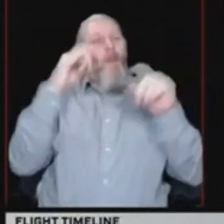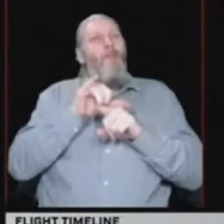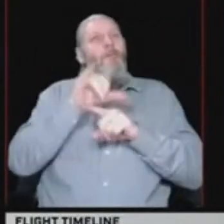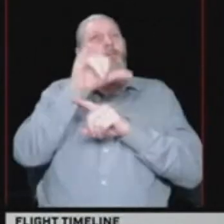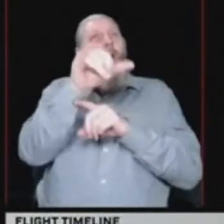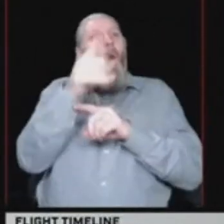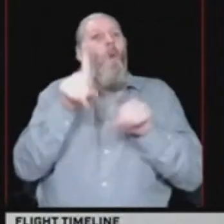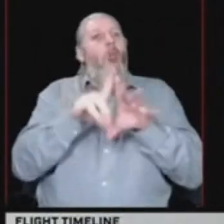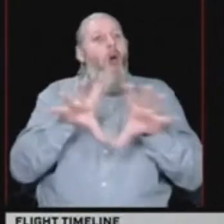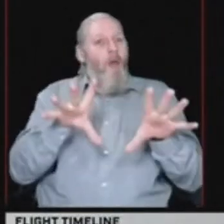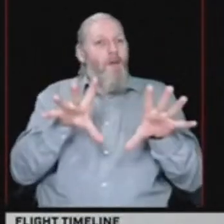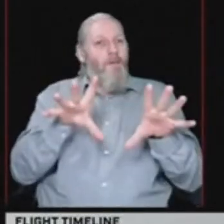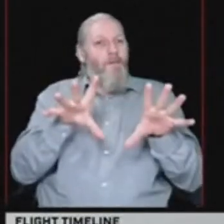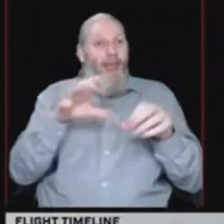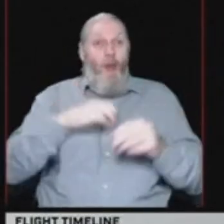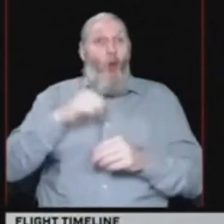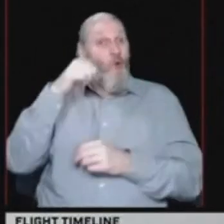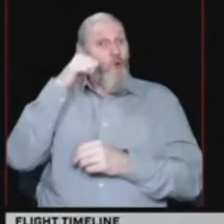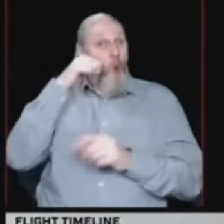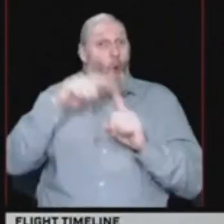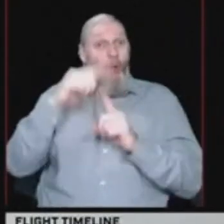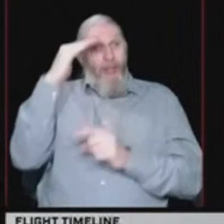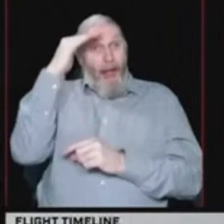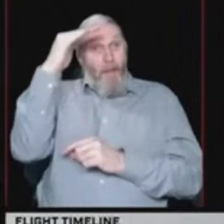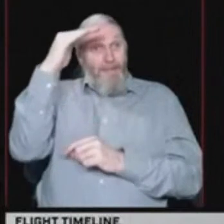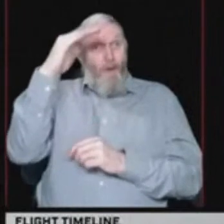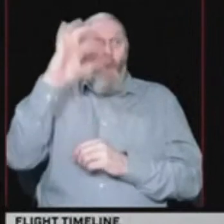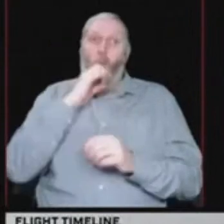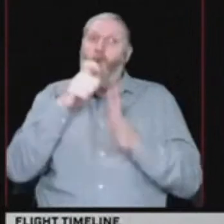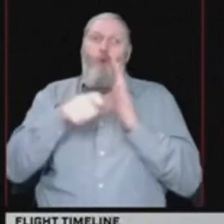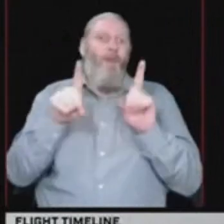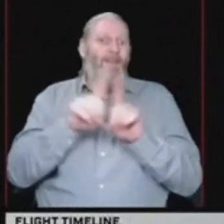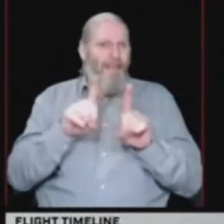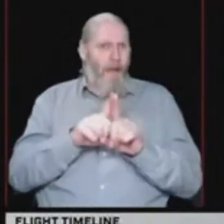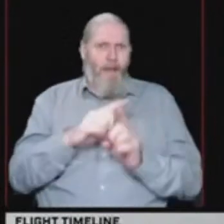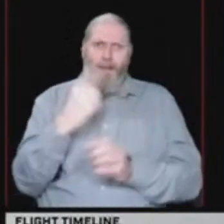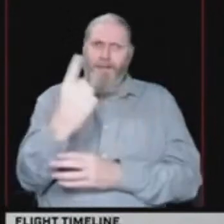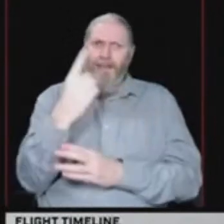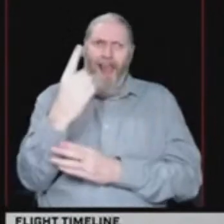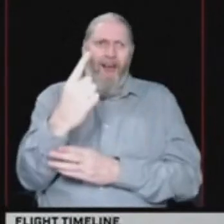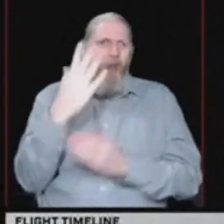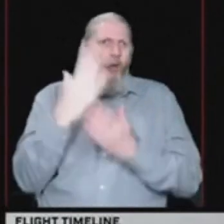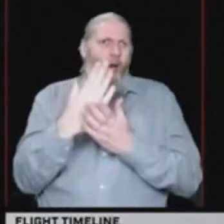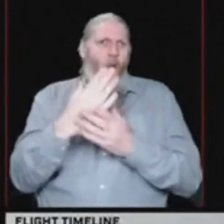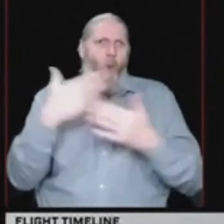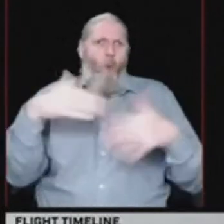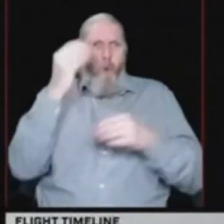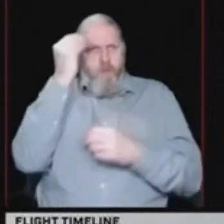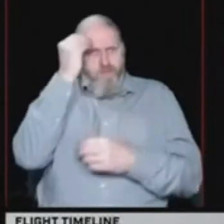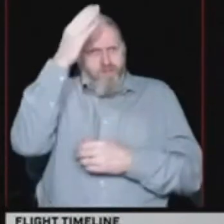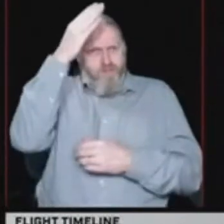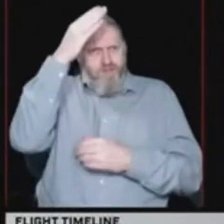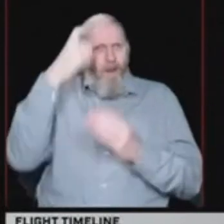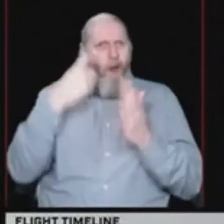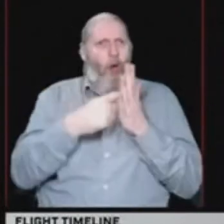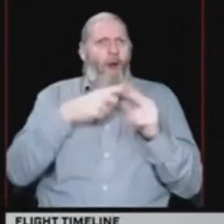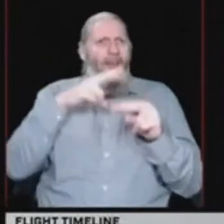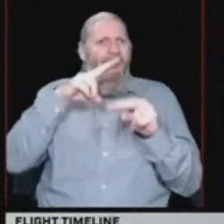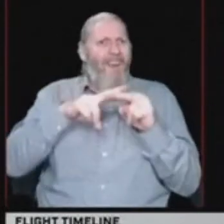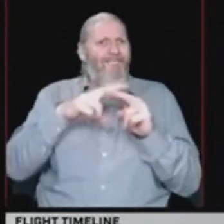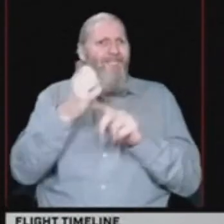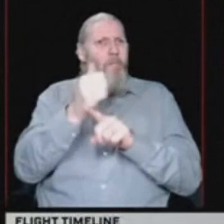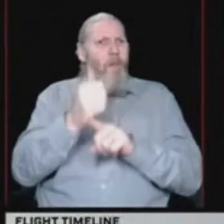will be doing exactly that. Incredibly experienced RAF pilot flying the aircraft this